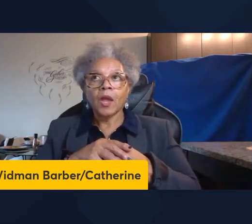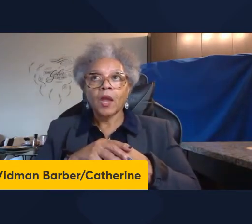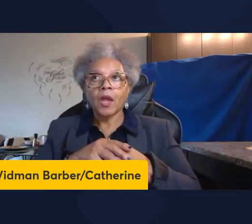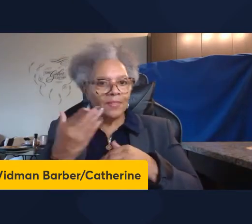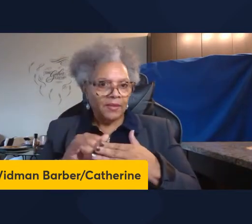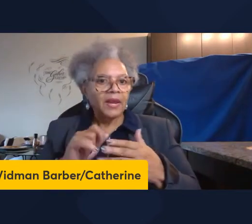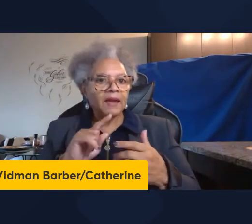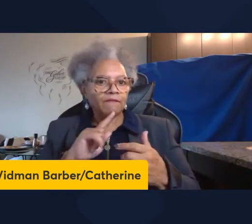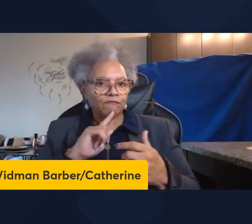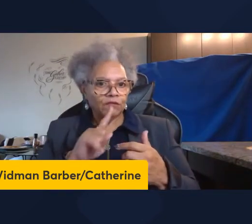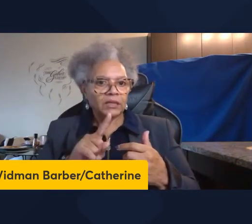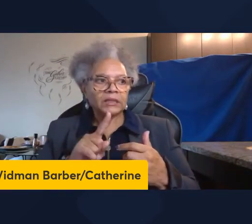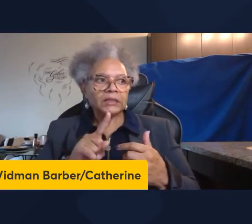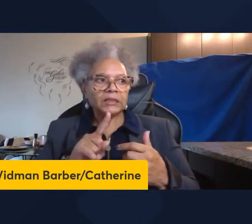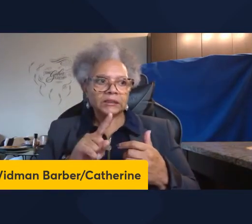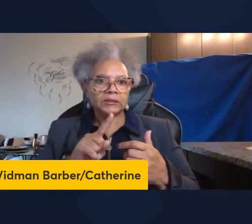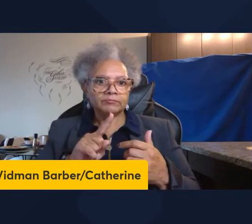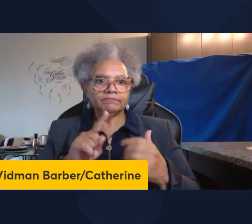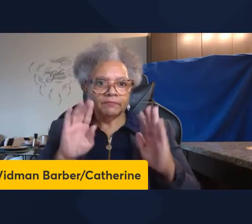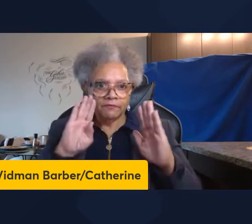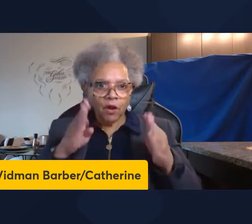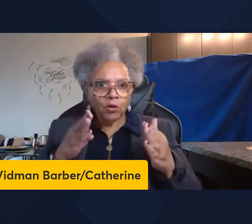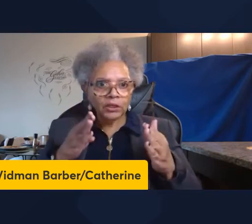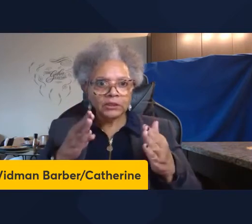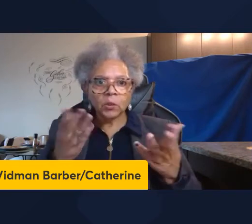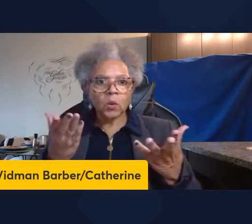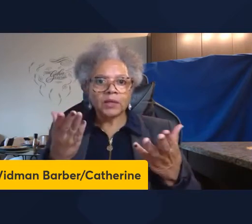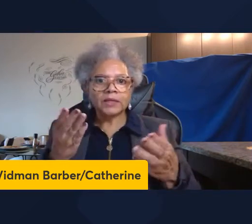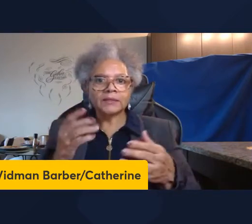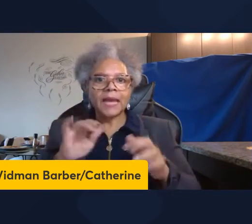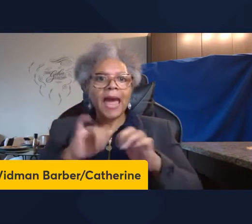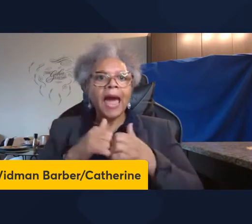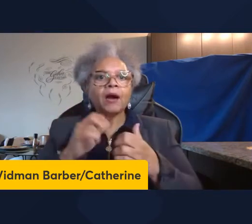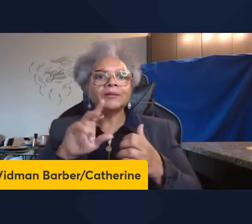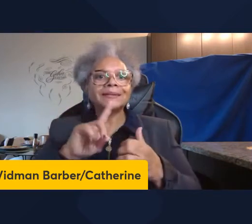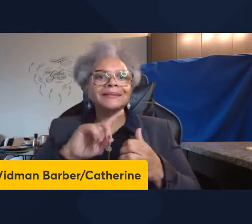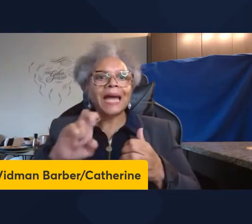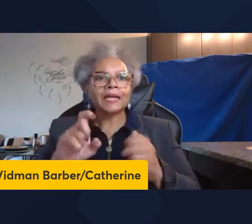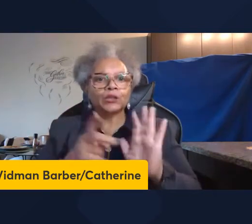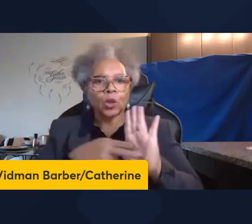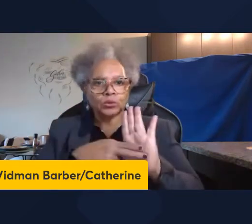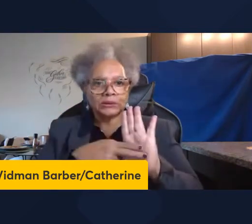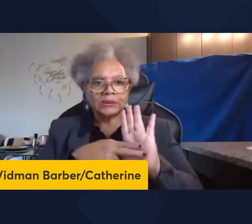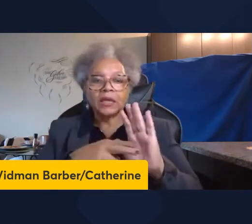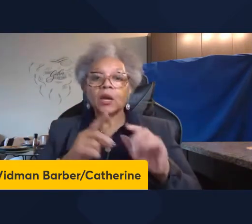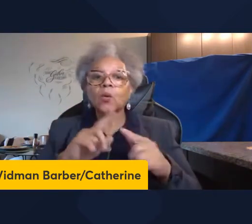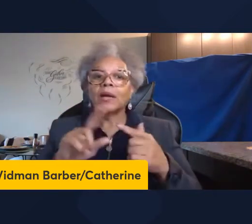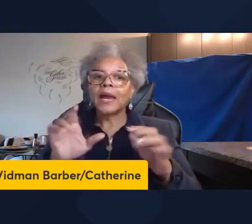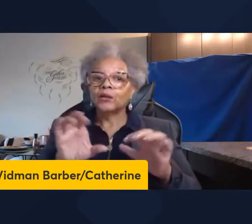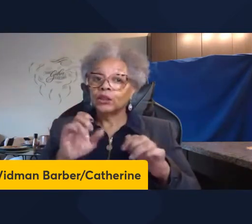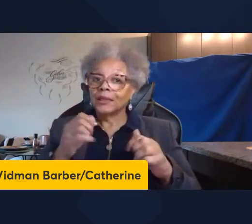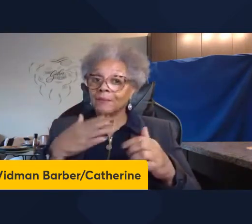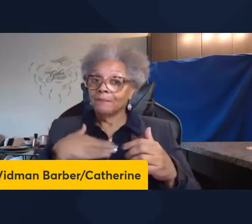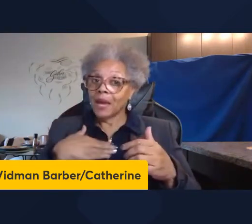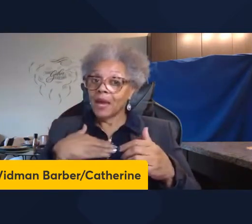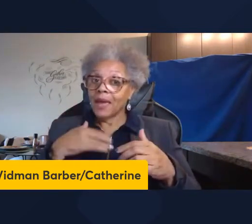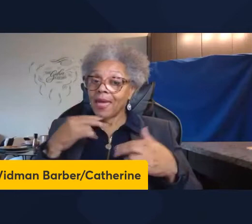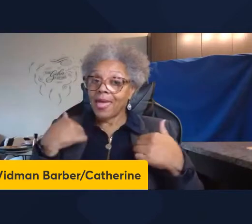this idea of time to diagnosis. When I was doing my health equity